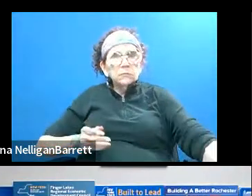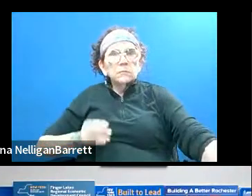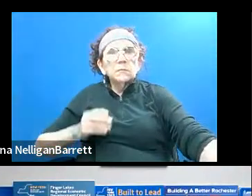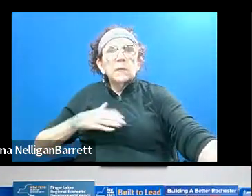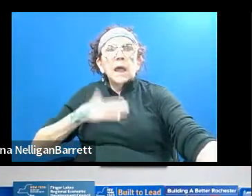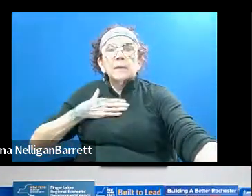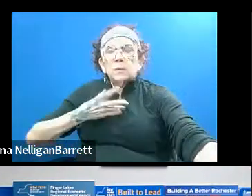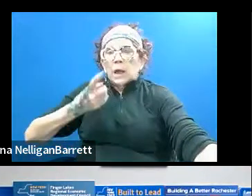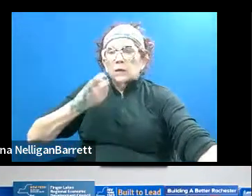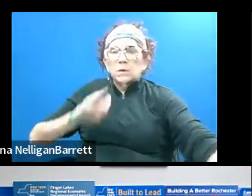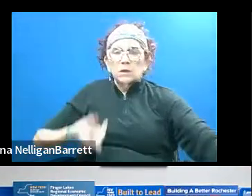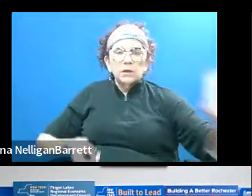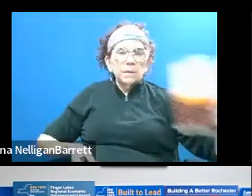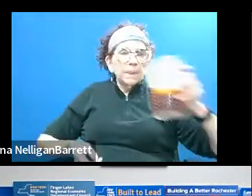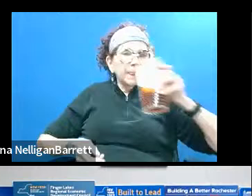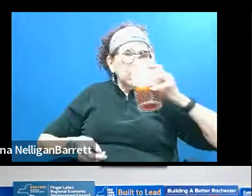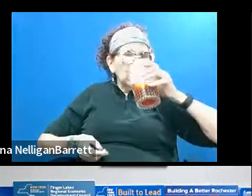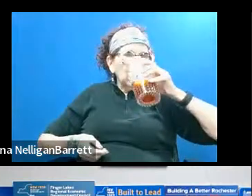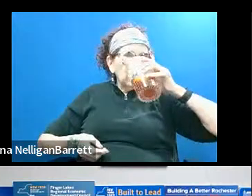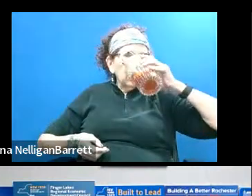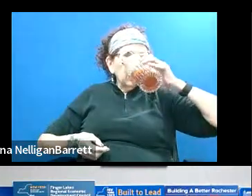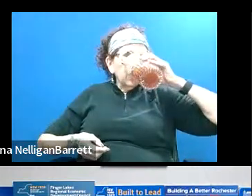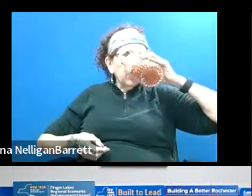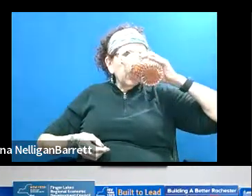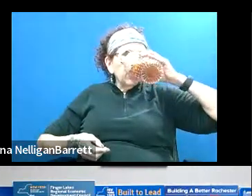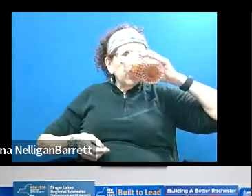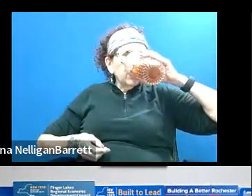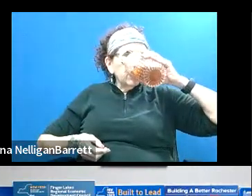at the end, or do we want to entertain them now?